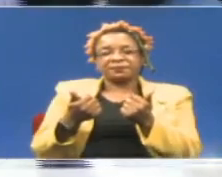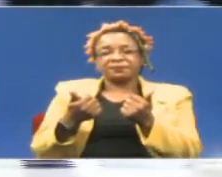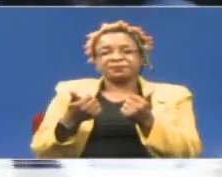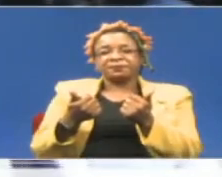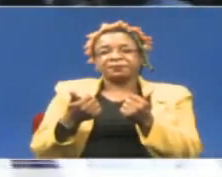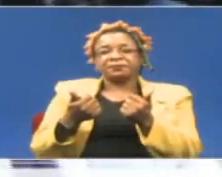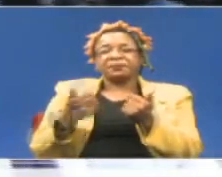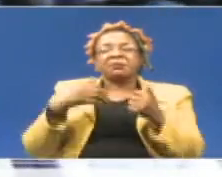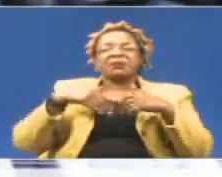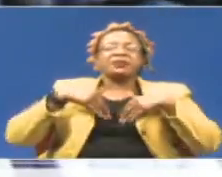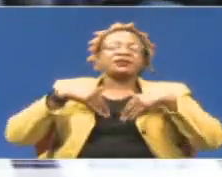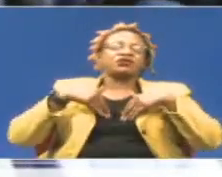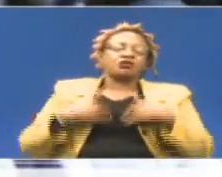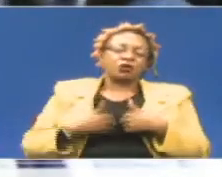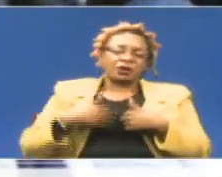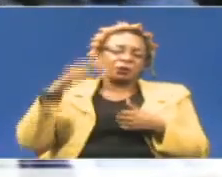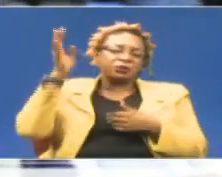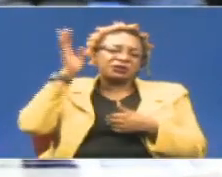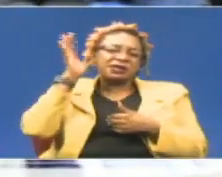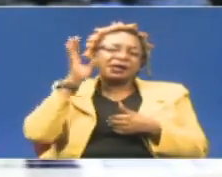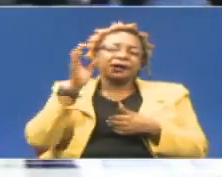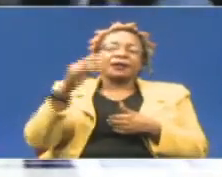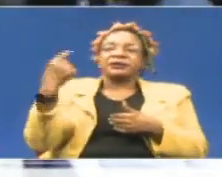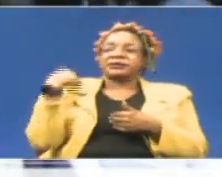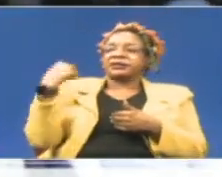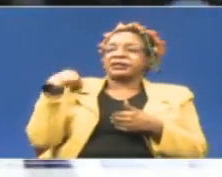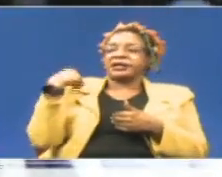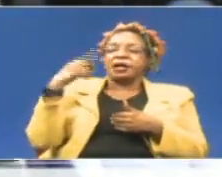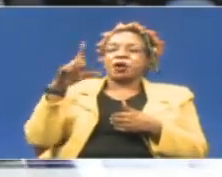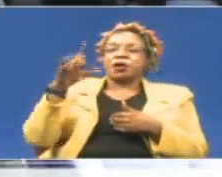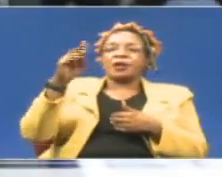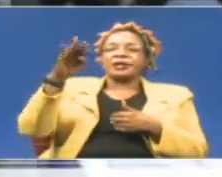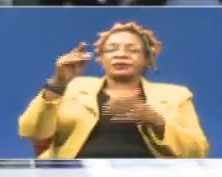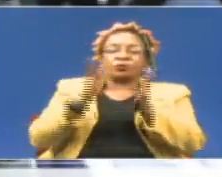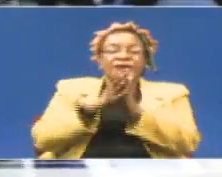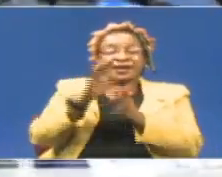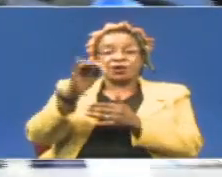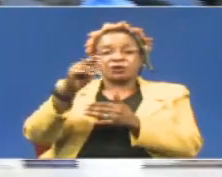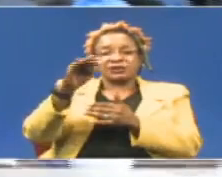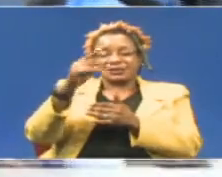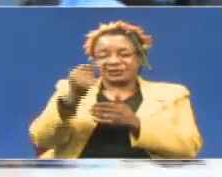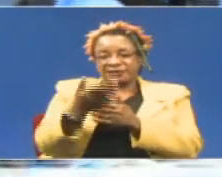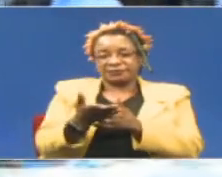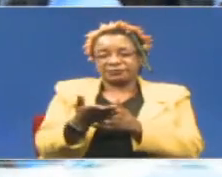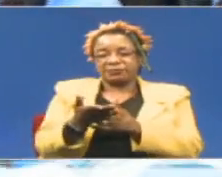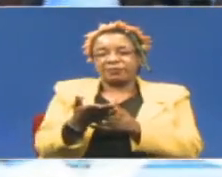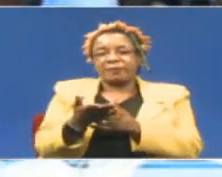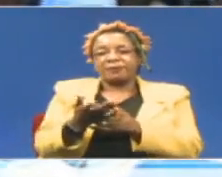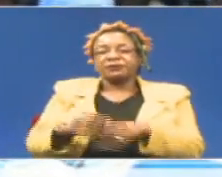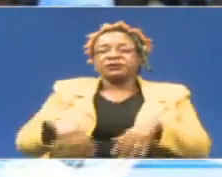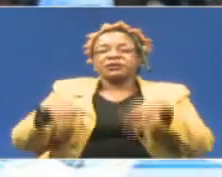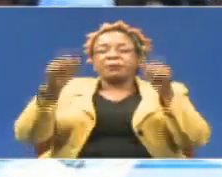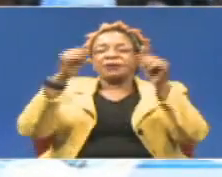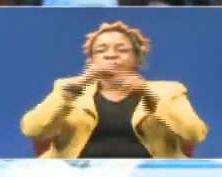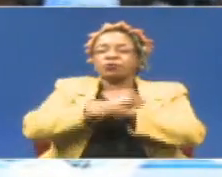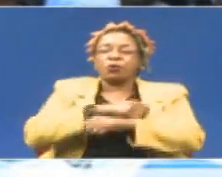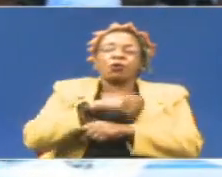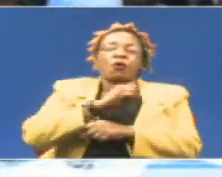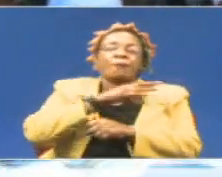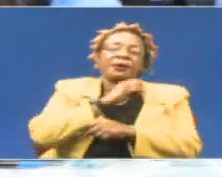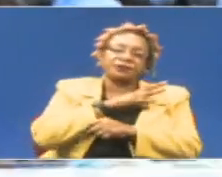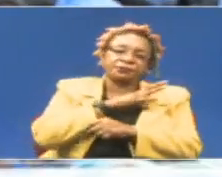Mimi nimechoka kusikia mambo ya jana. Nimekuwa Rwandet na huyo Innocent. Chairman wa shule ana